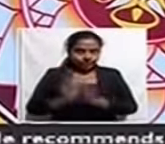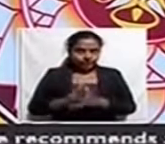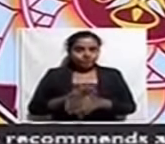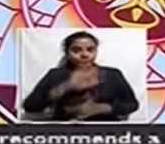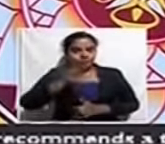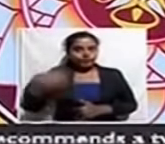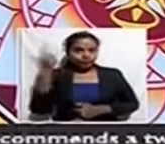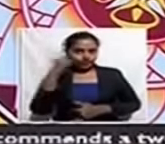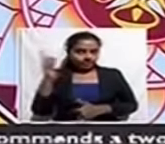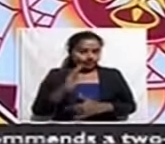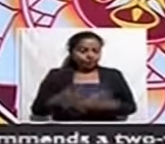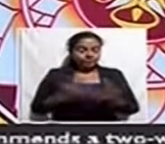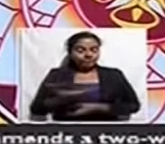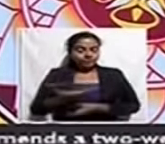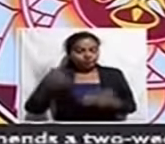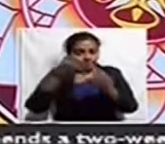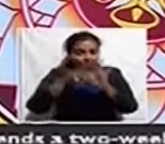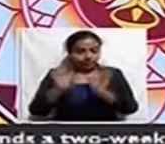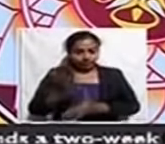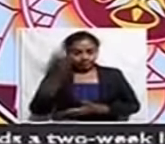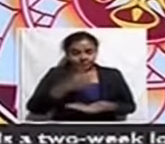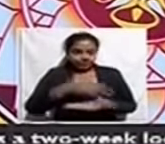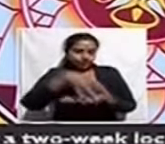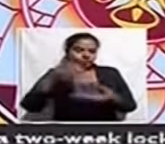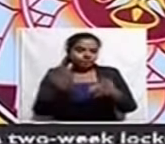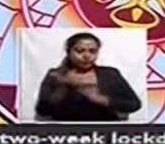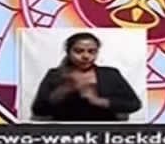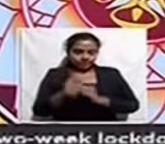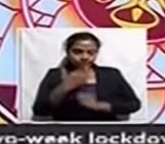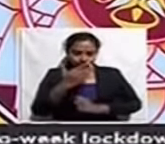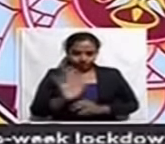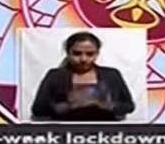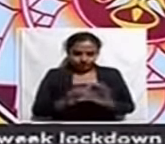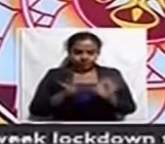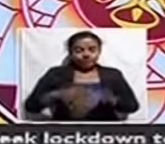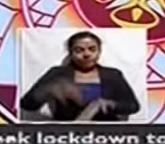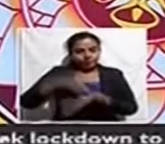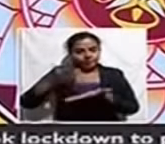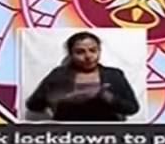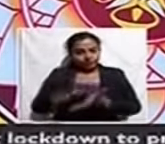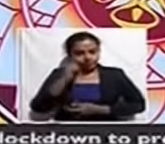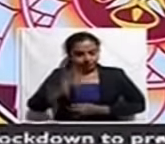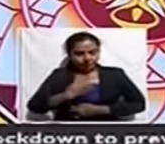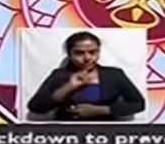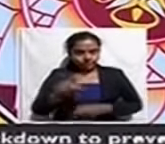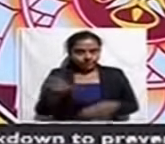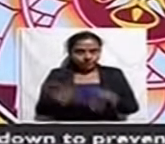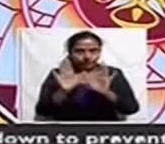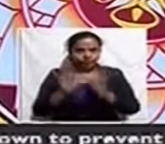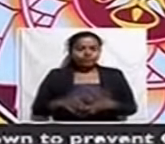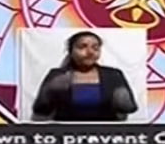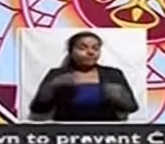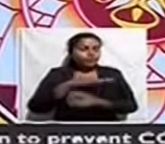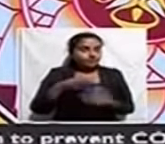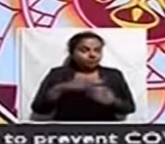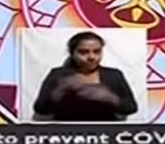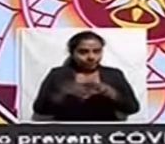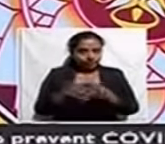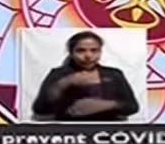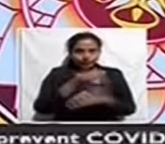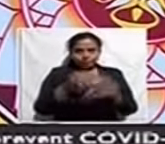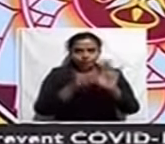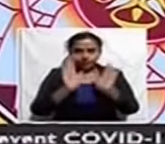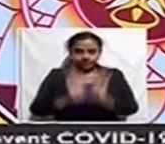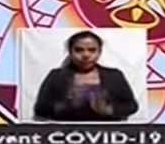New legislation that will ensure an attractive environment for investors and greater ease